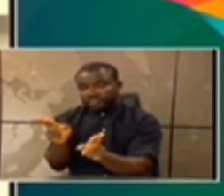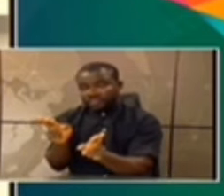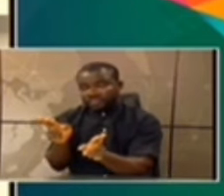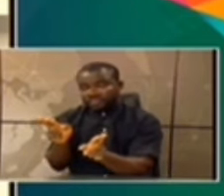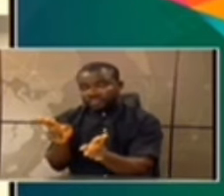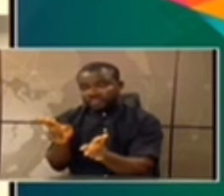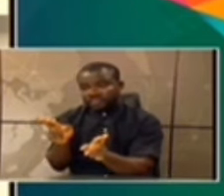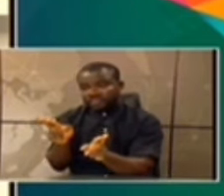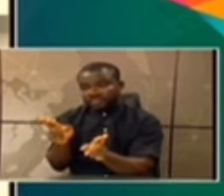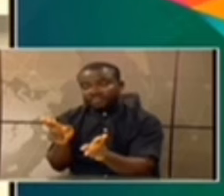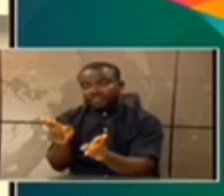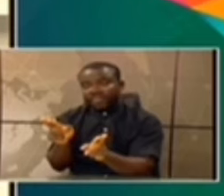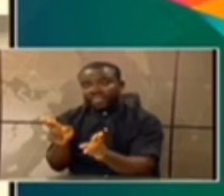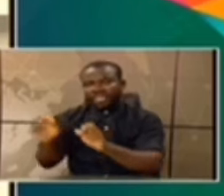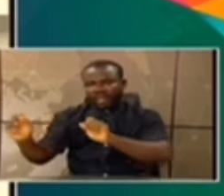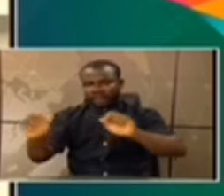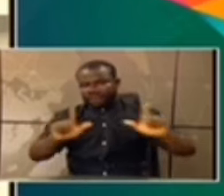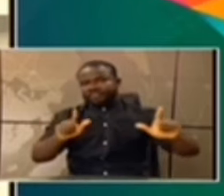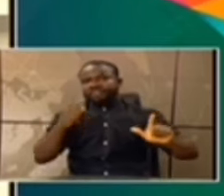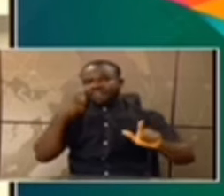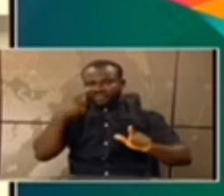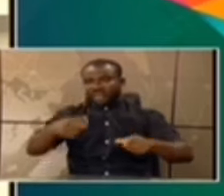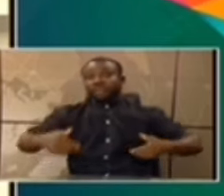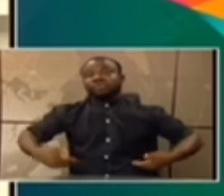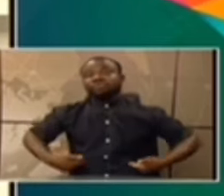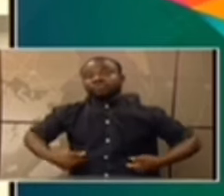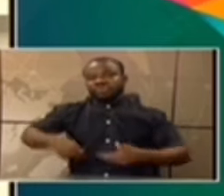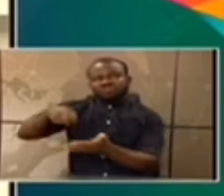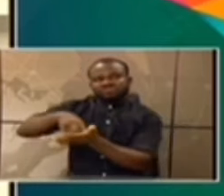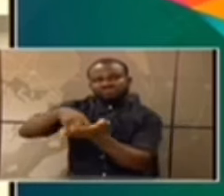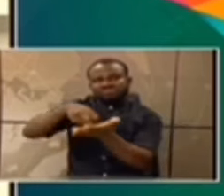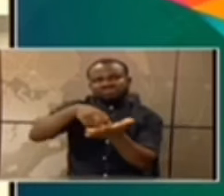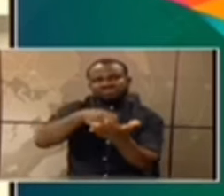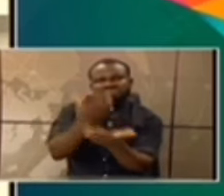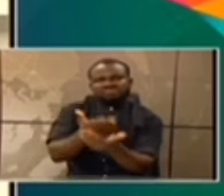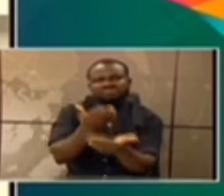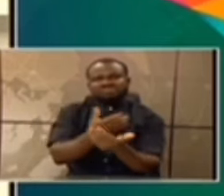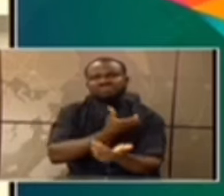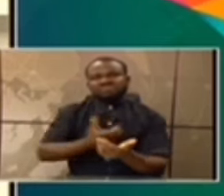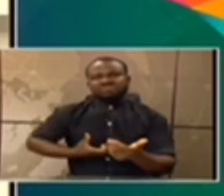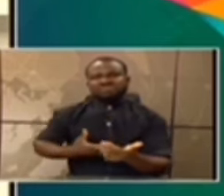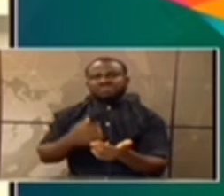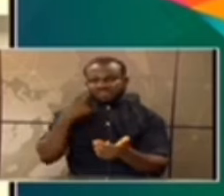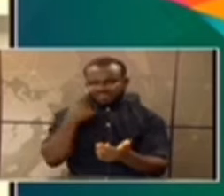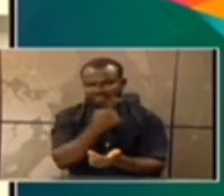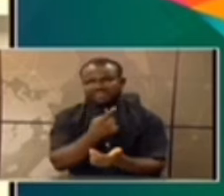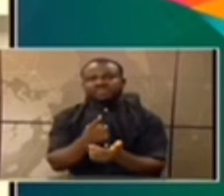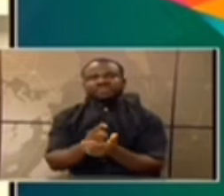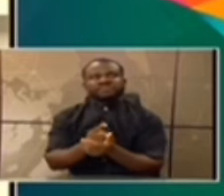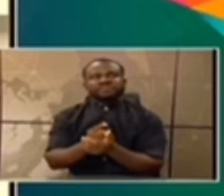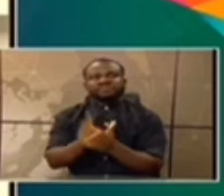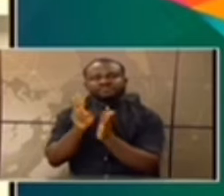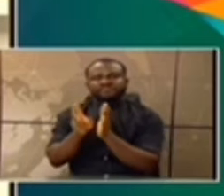the other one na aka ne de wo se onfan tuga abusia tia wa ya de wie no oto aso se eye fire service penini pa